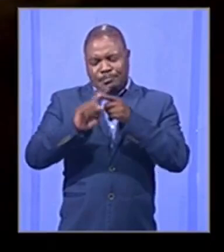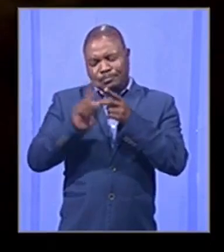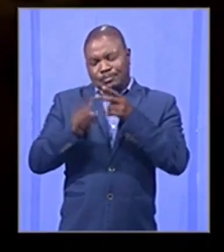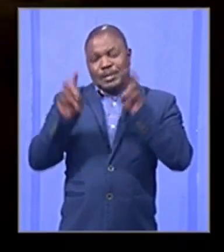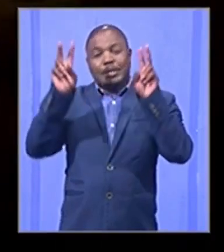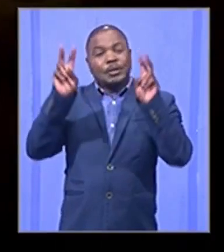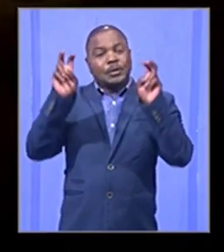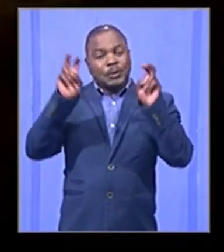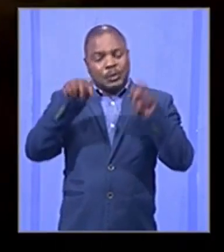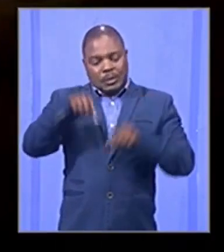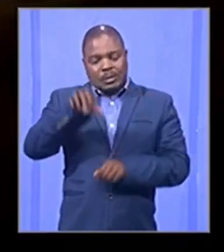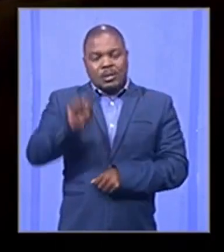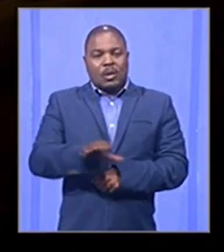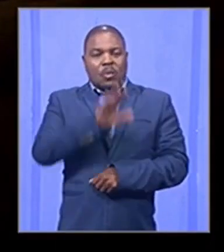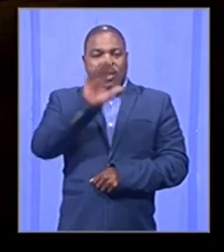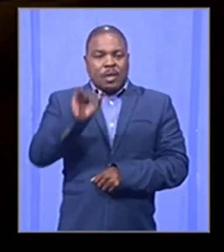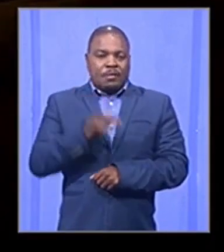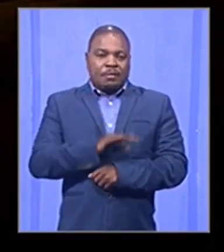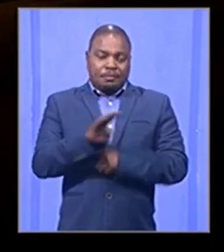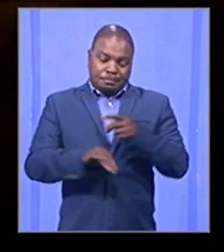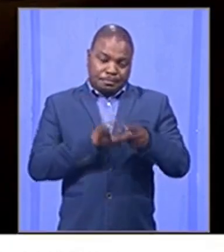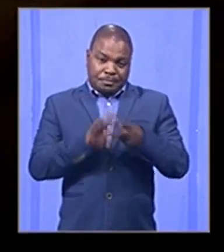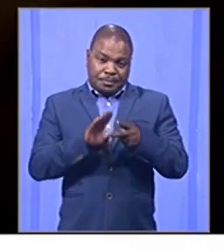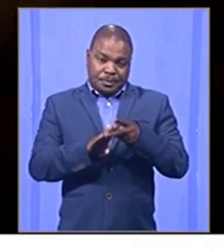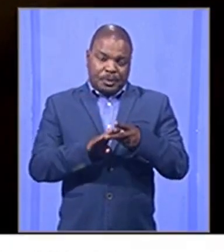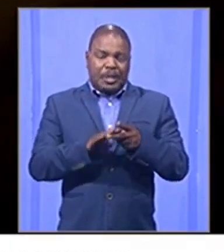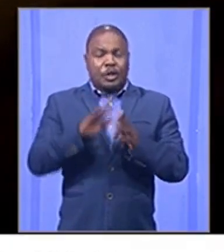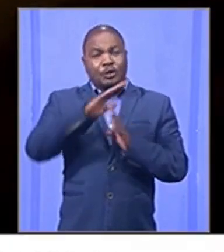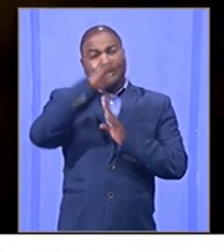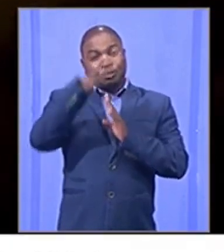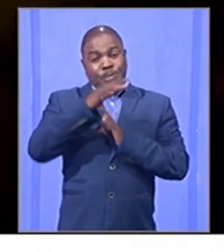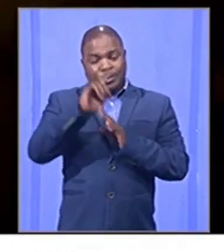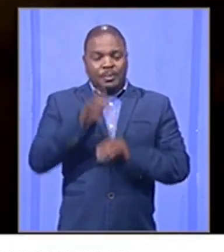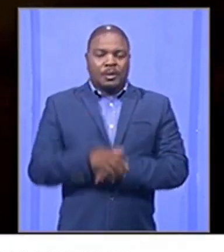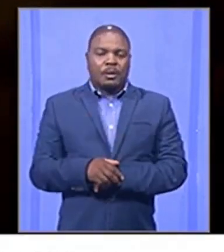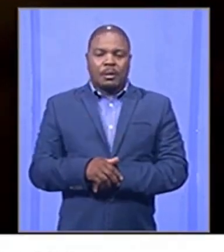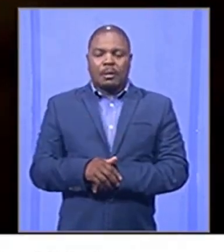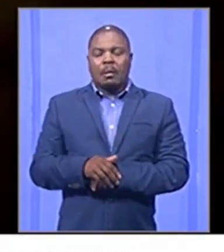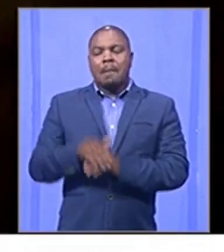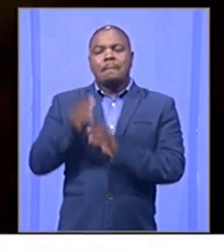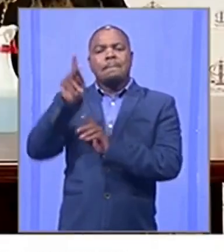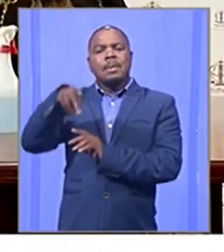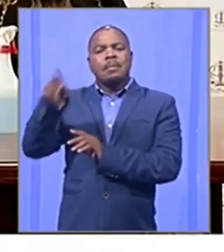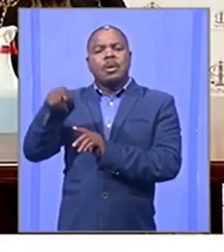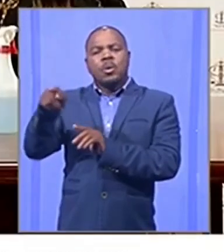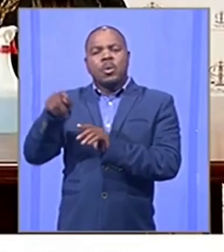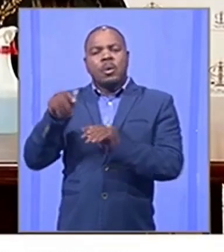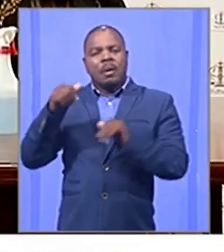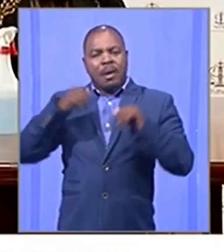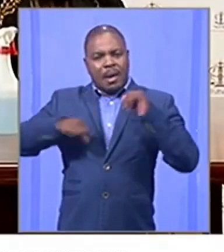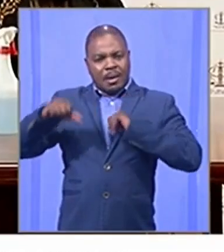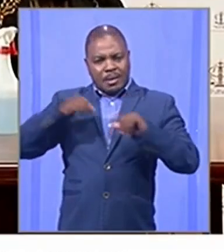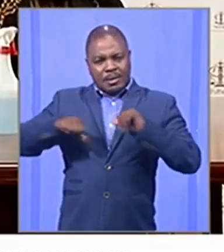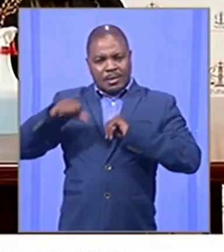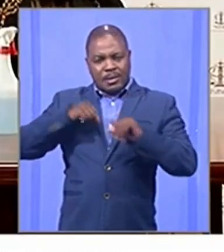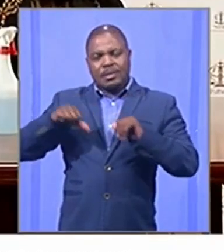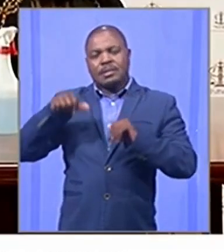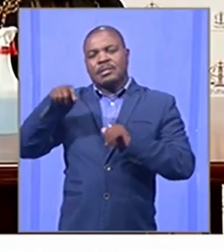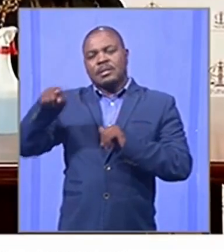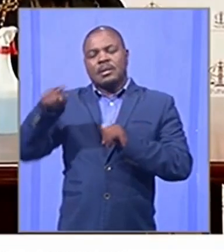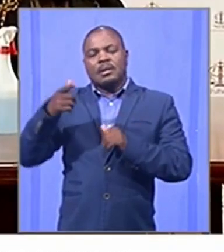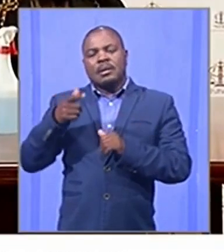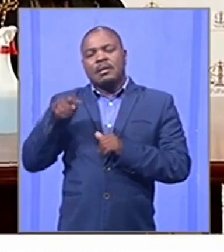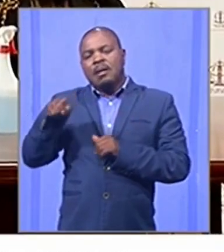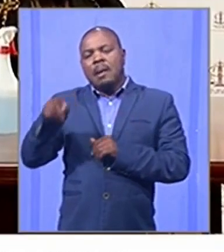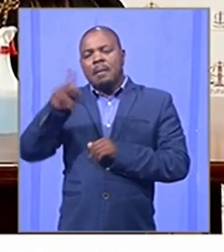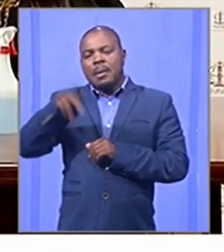e amanaga mme kwa setlhoeng e ne e le kgang ya gore mosireletsi wa setšhaba wa nama o tshwere Advocate Qaleka